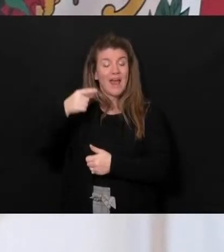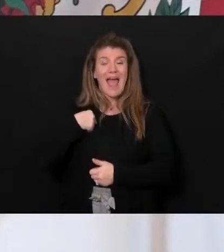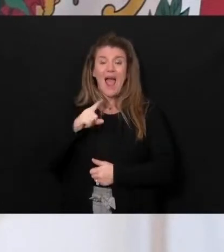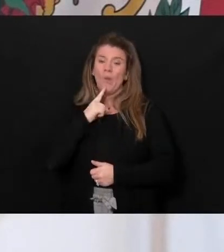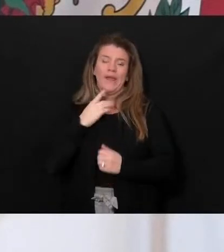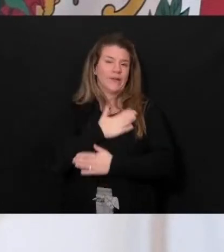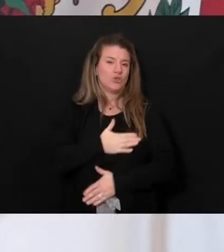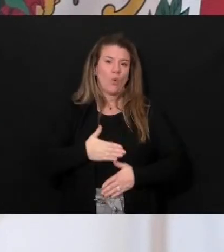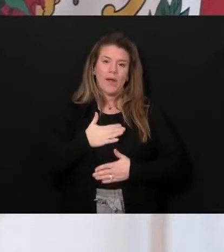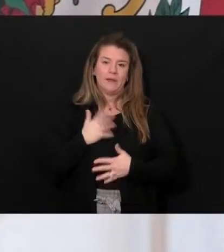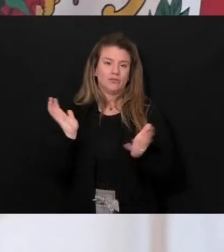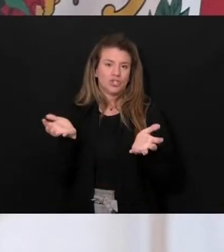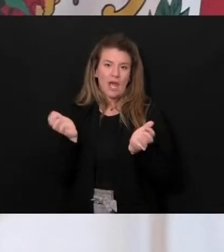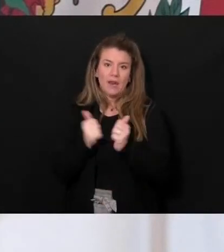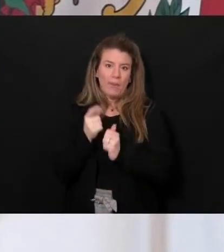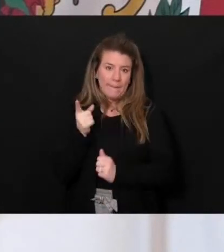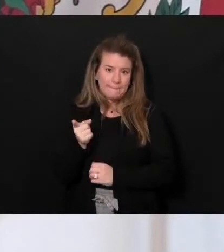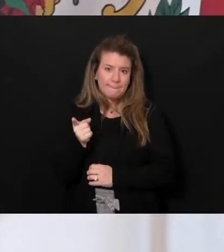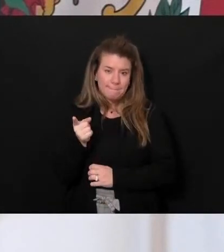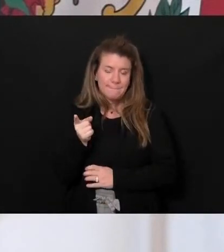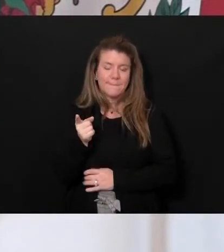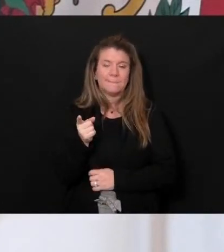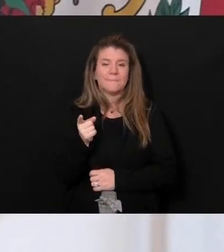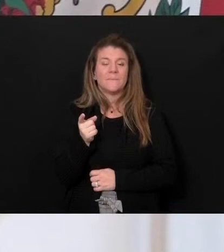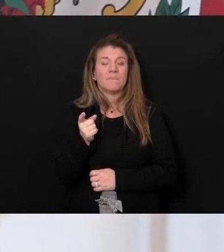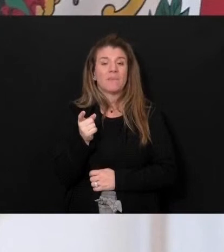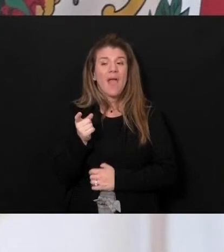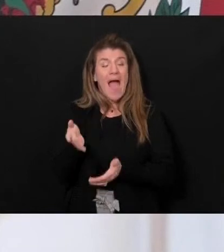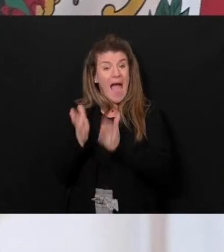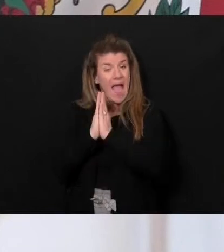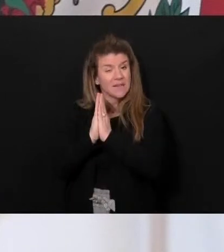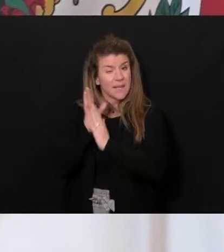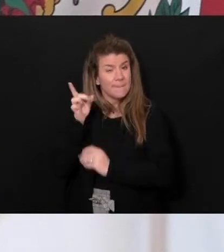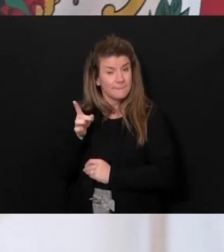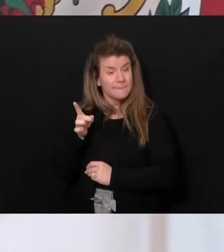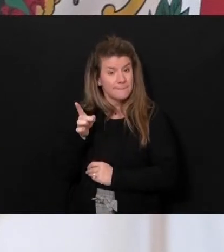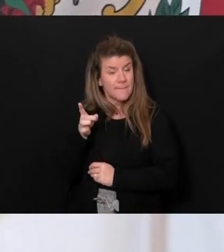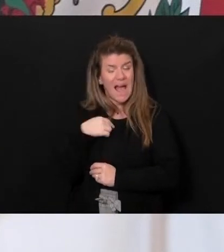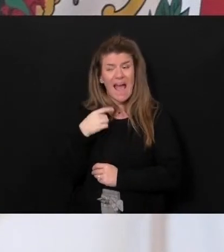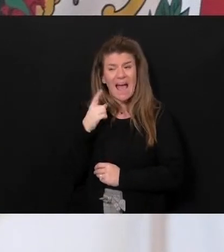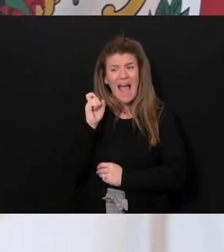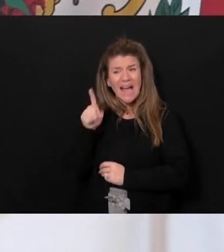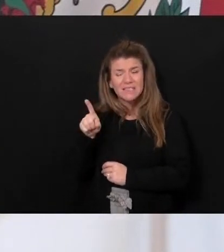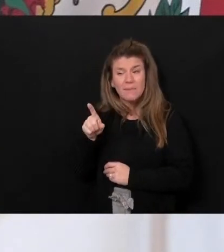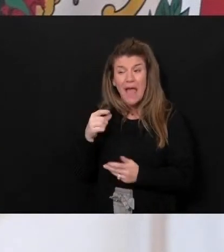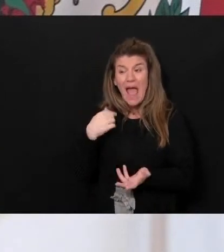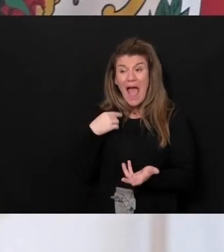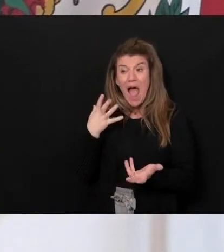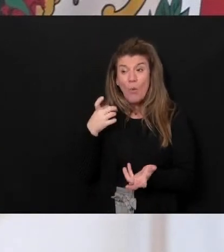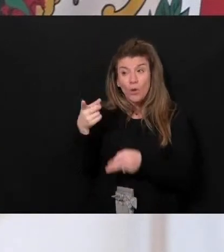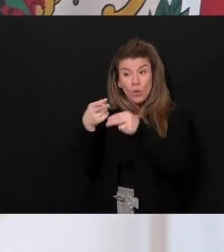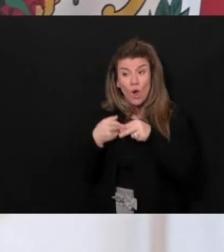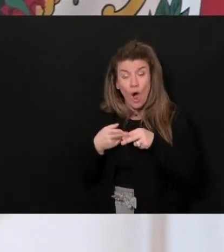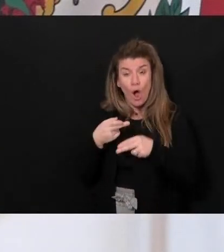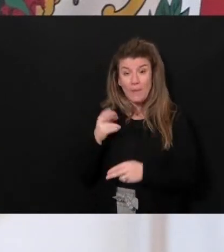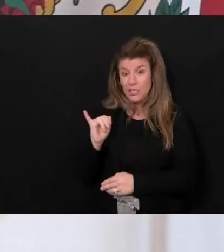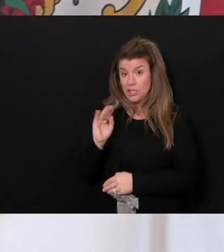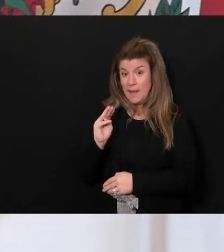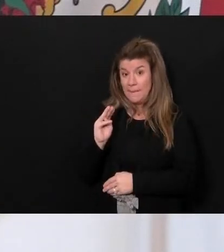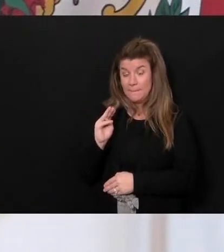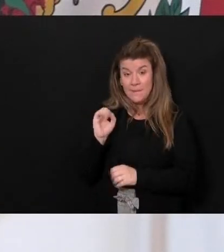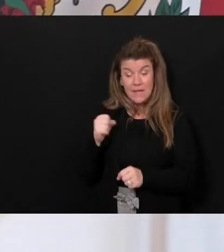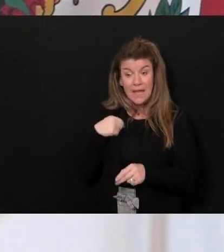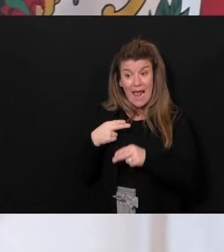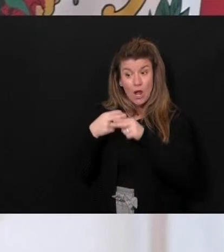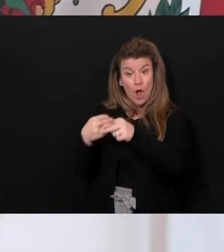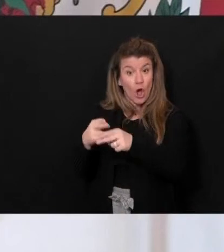the conversation, and I asked this gentleman, I said, I'd really like you to call me Jim if I can call you